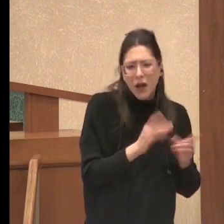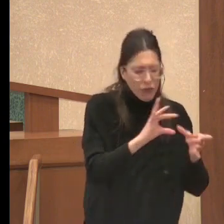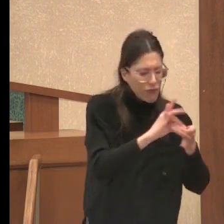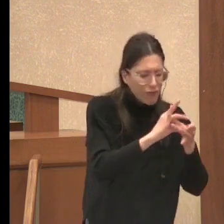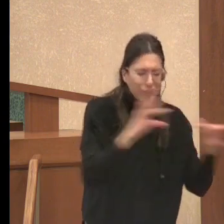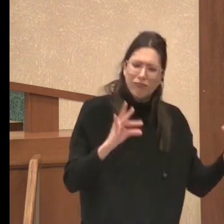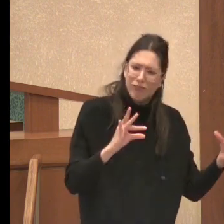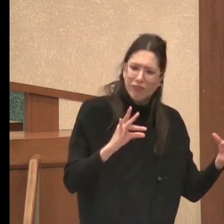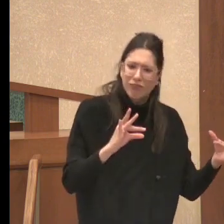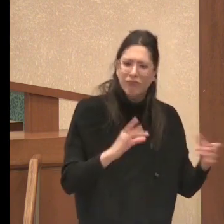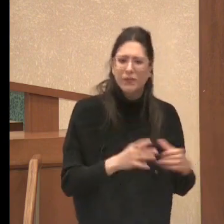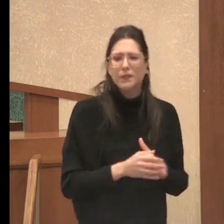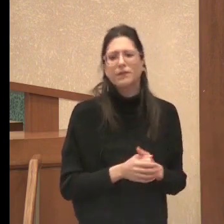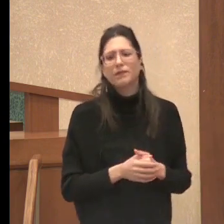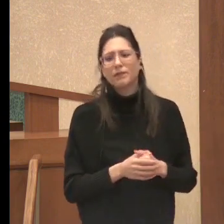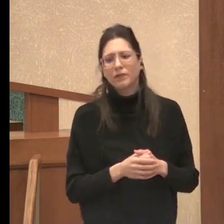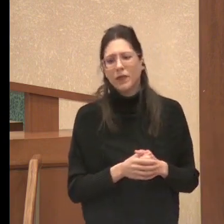relationships.